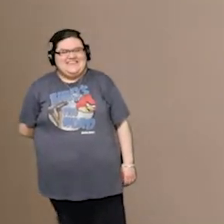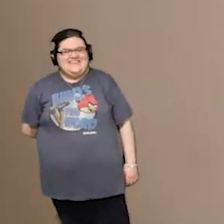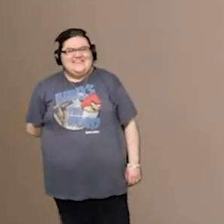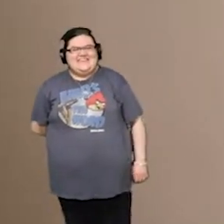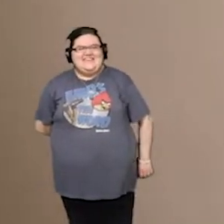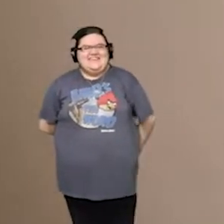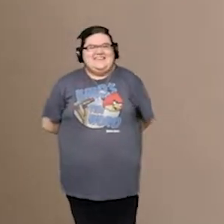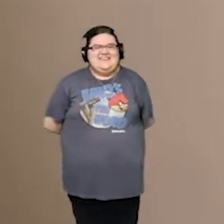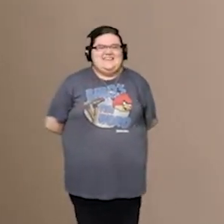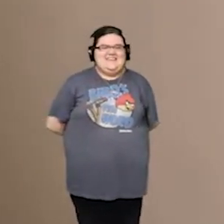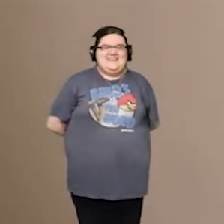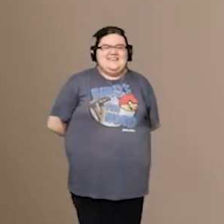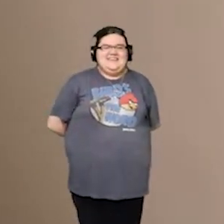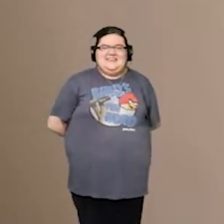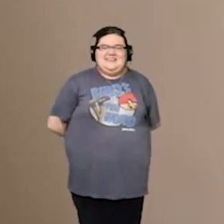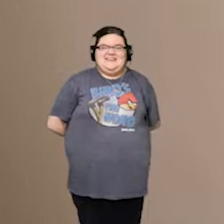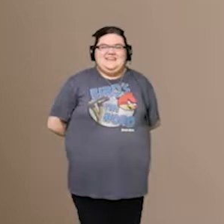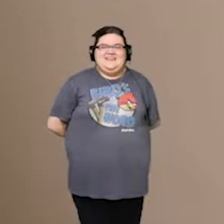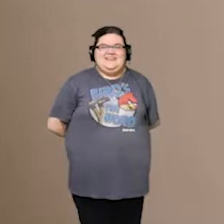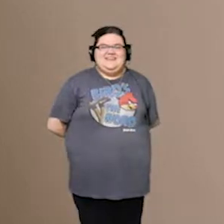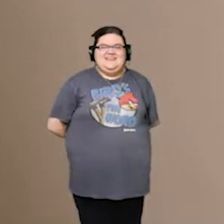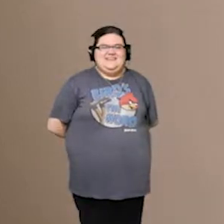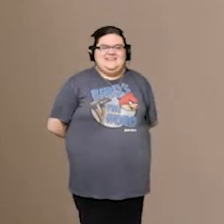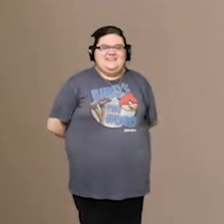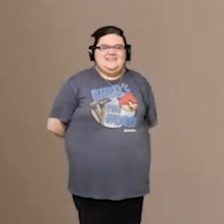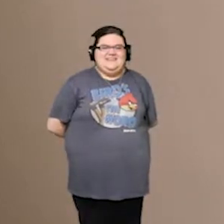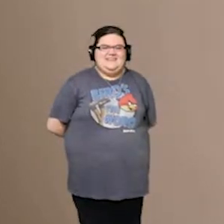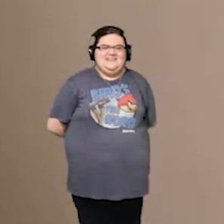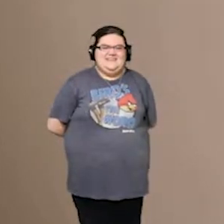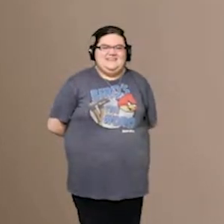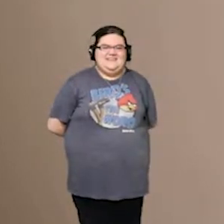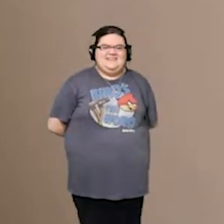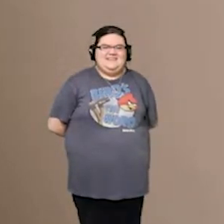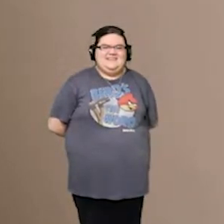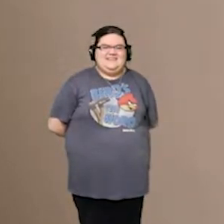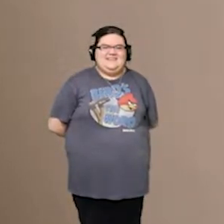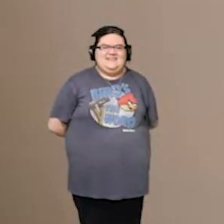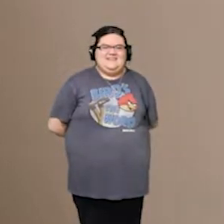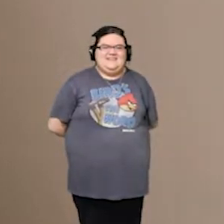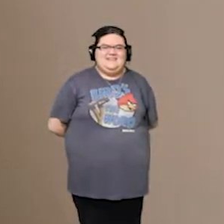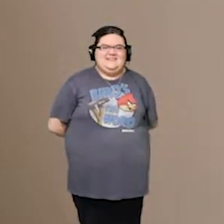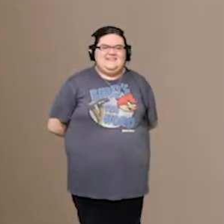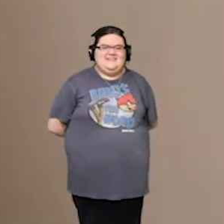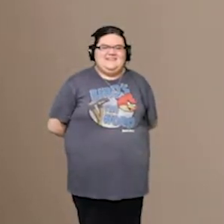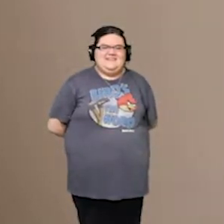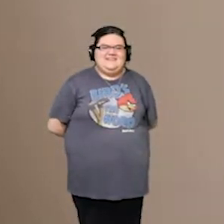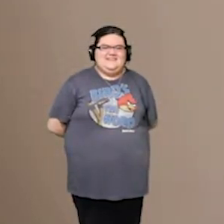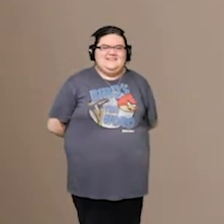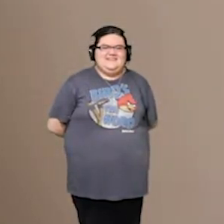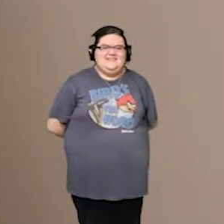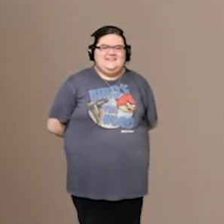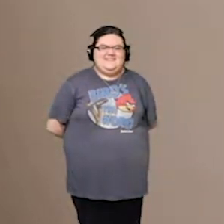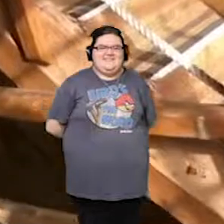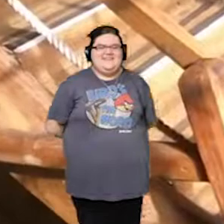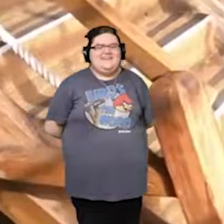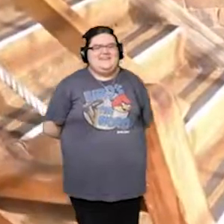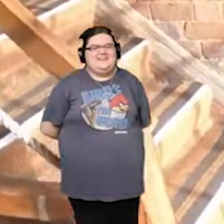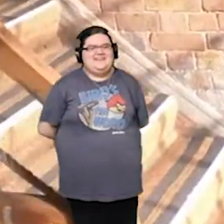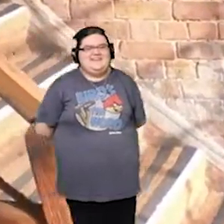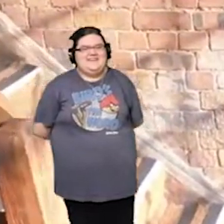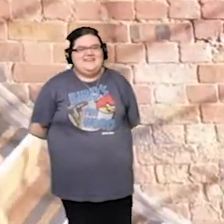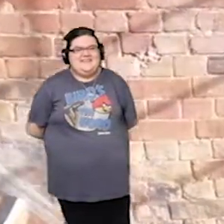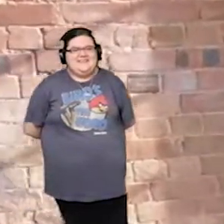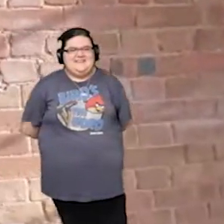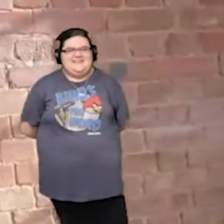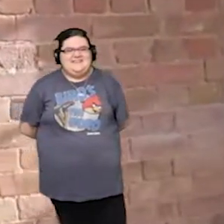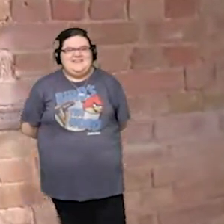What does that mean? I've had brain surgery. Yeah, it'd be a good way. I'm trying to put it in the most PC way possible. It's not a very good look for you, mate. Put it that way. Even with the